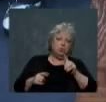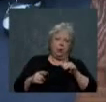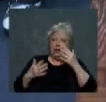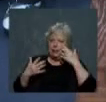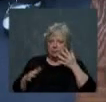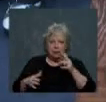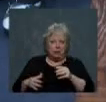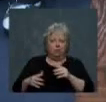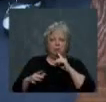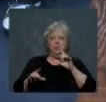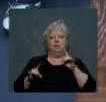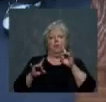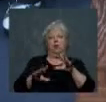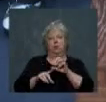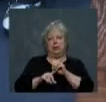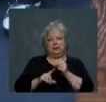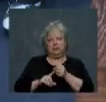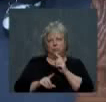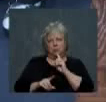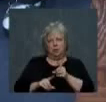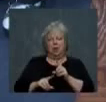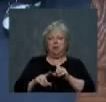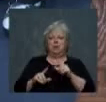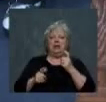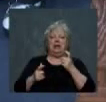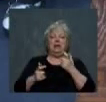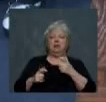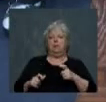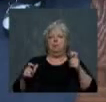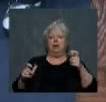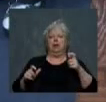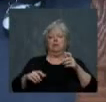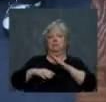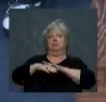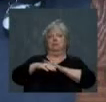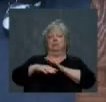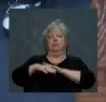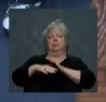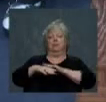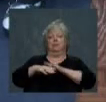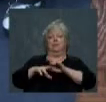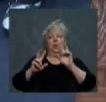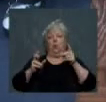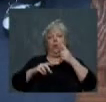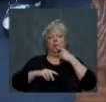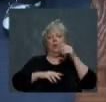horrible situation. But here's the biggest red flag that I want you to think about.